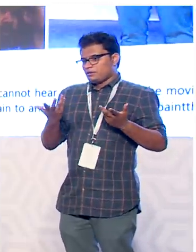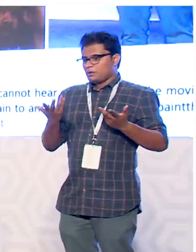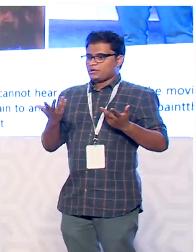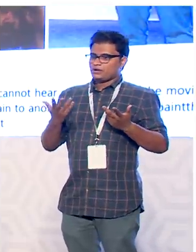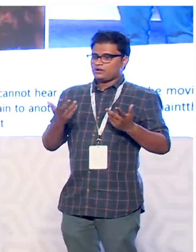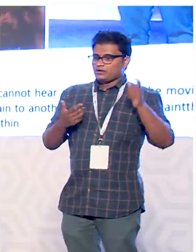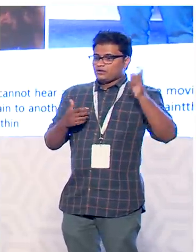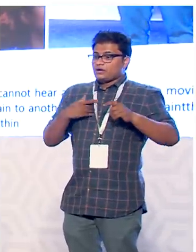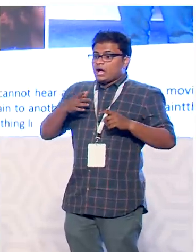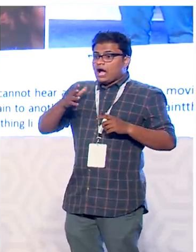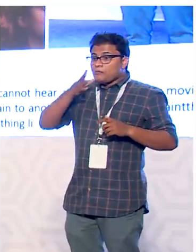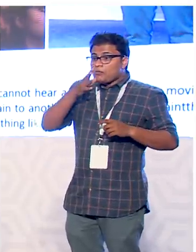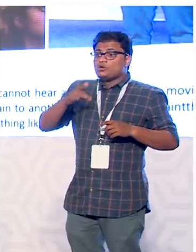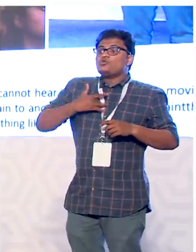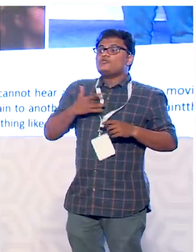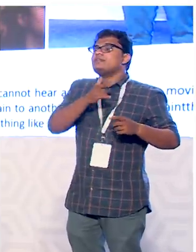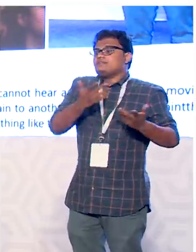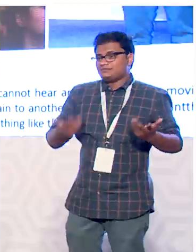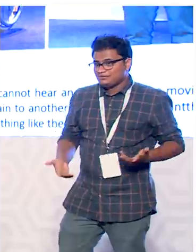act as a mother, how you feel that experience?